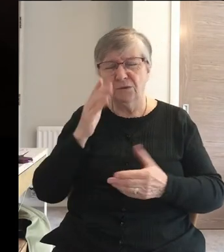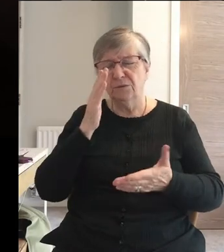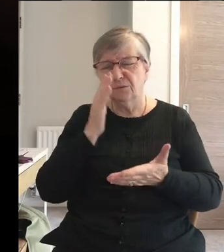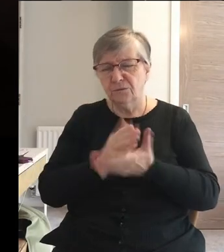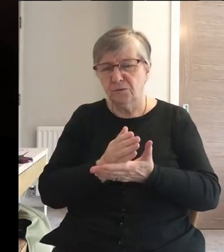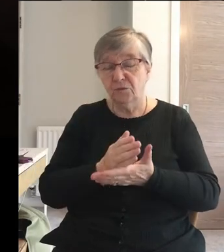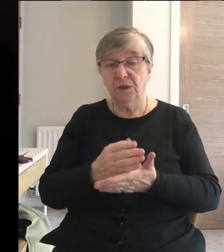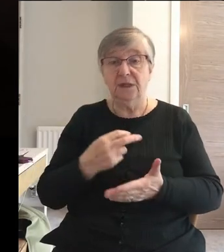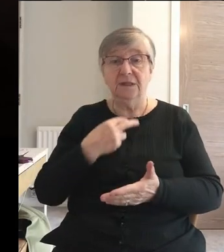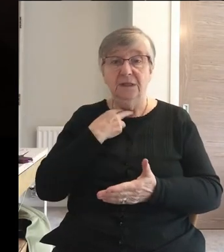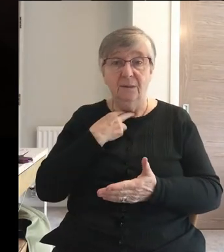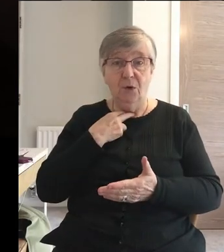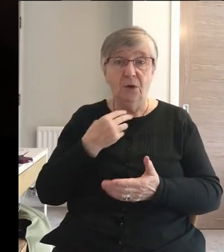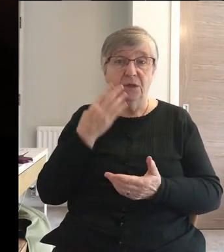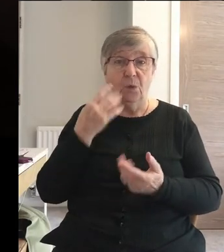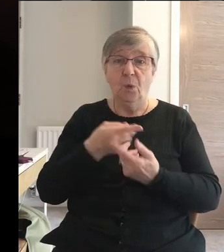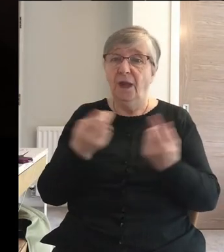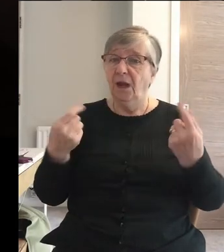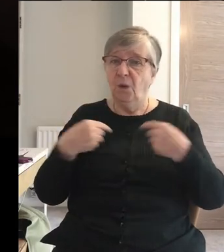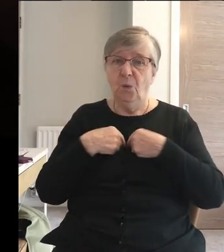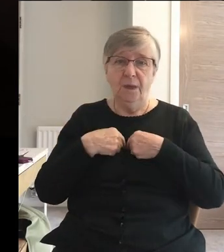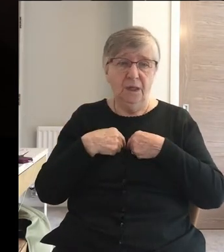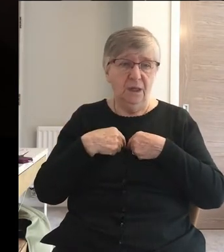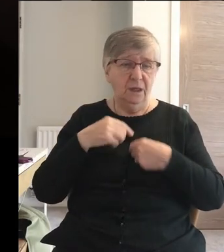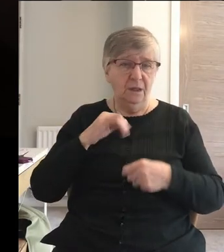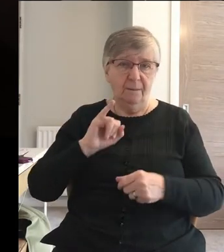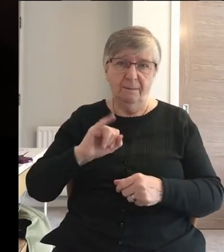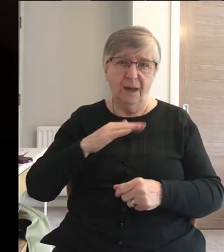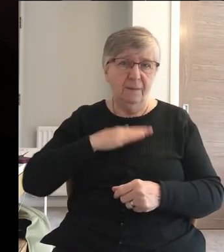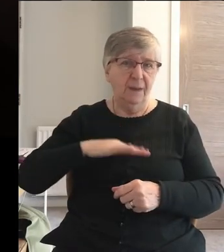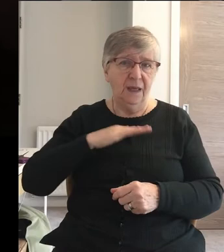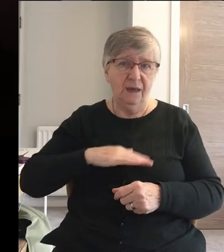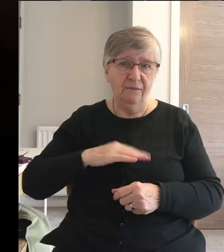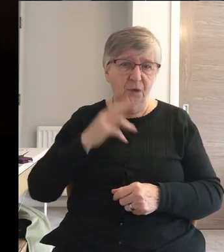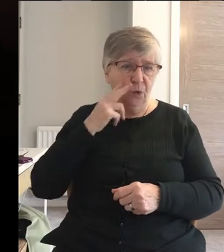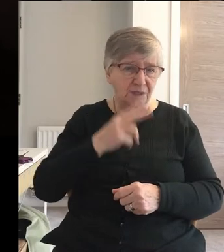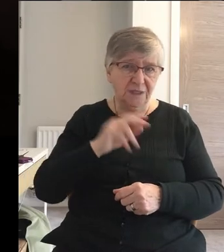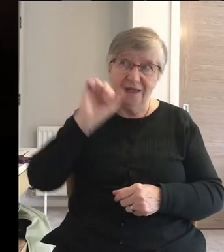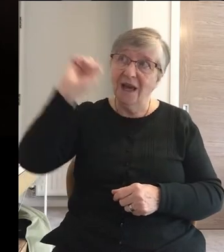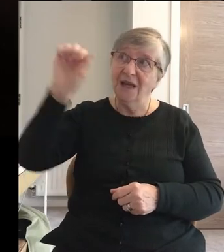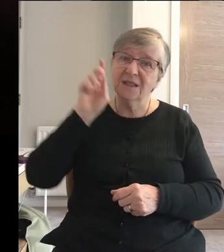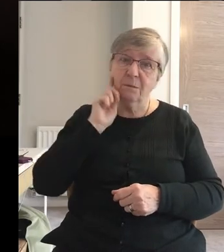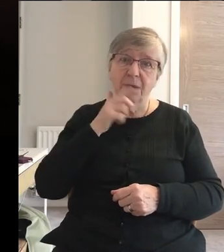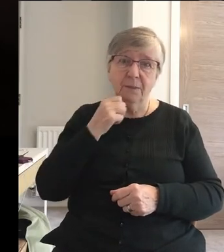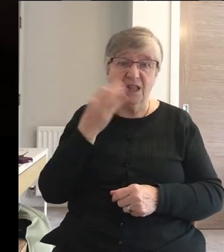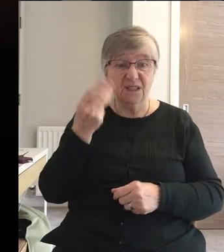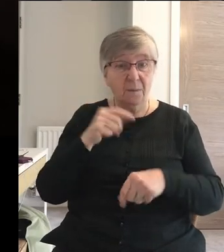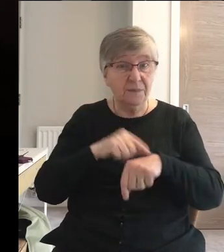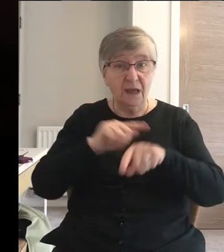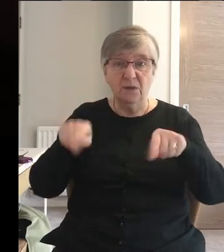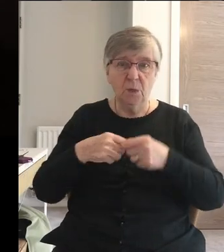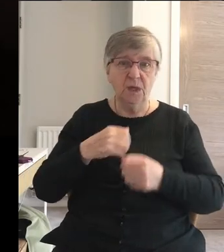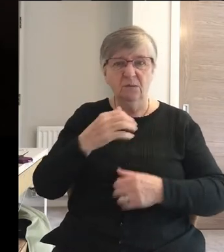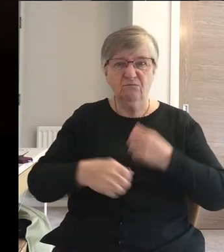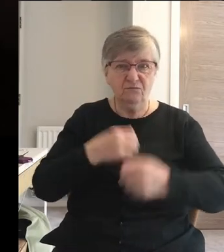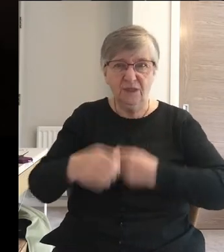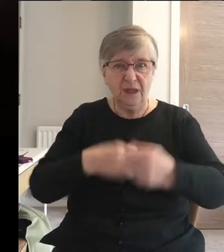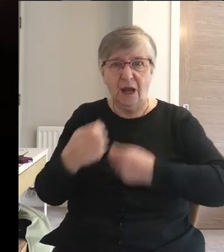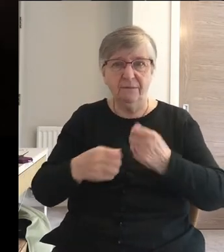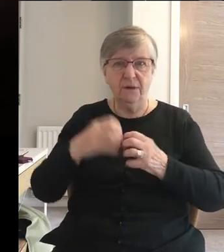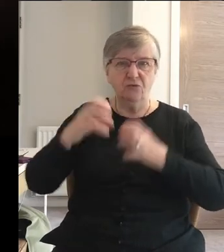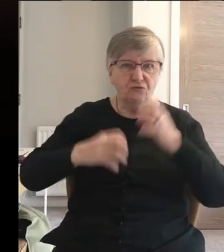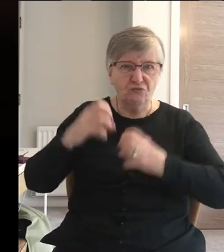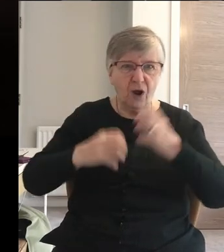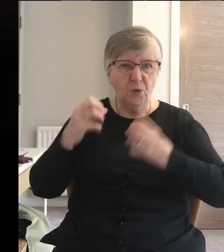sore, just as disappointed to see it among his people. And yet sometimes we just bash on with